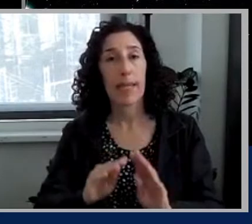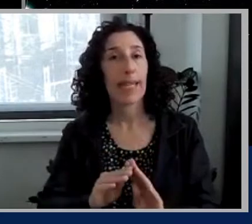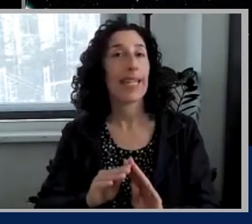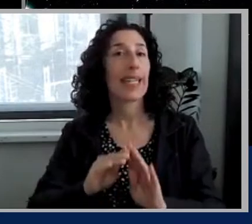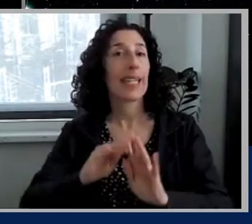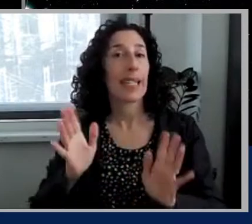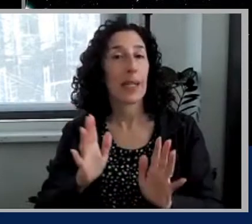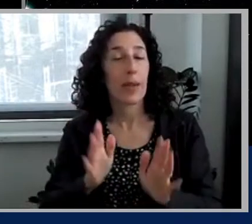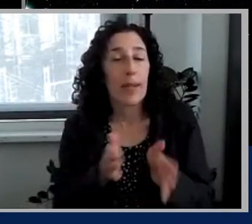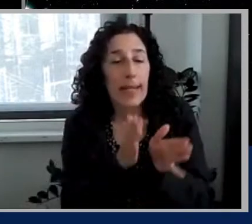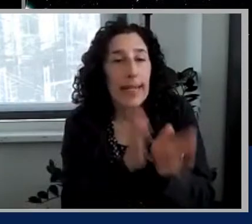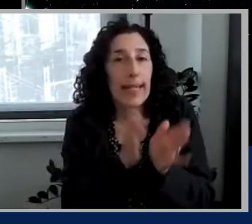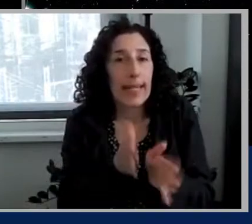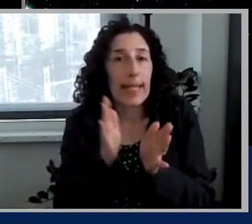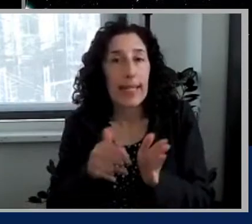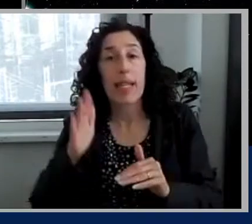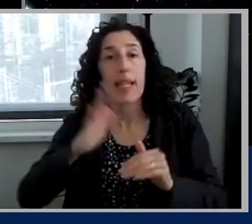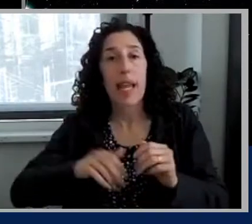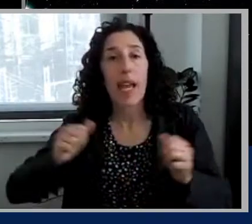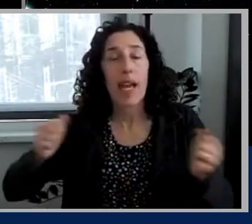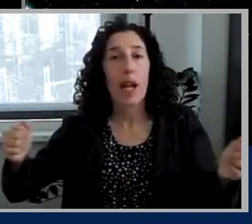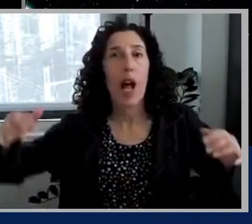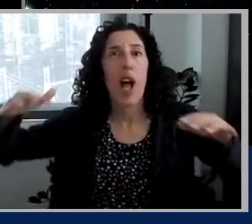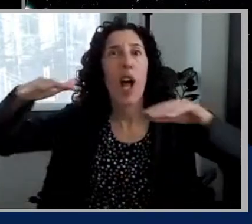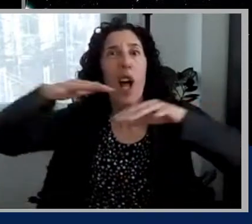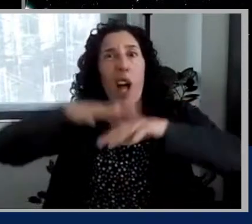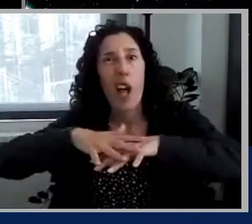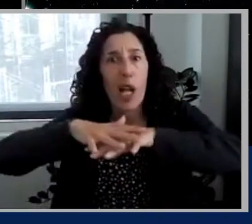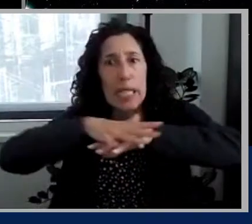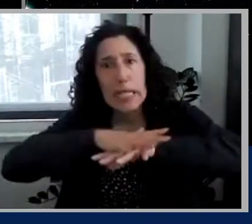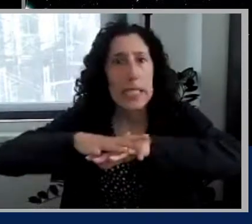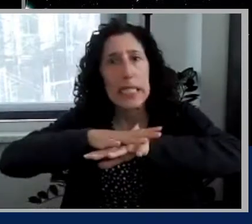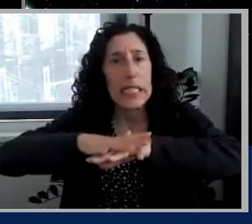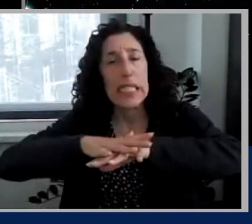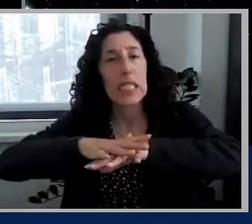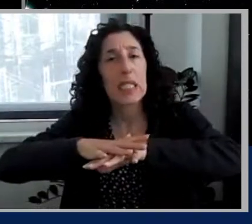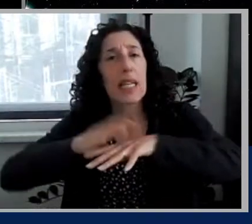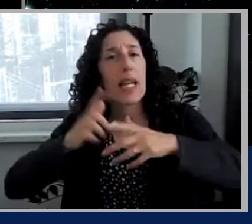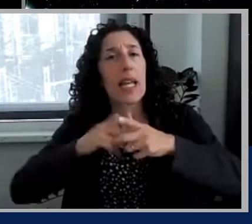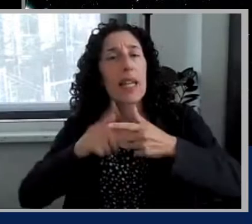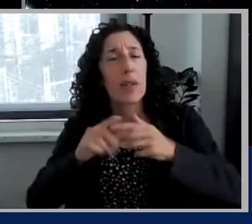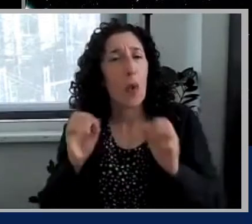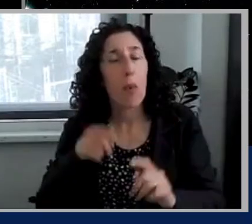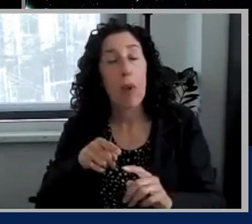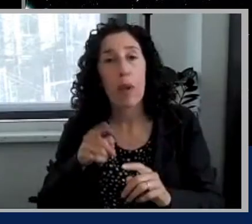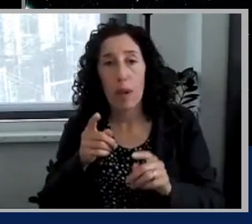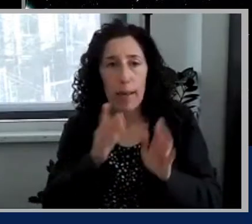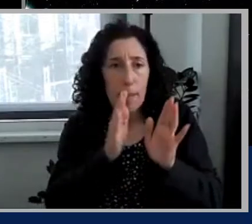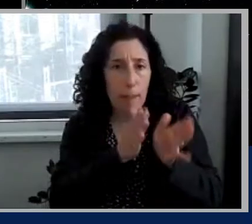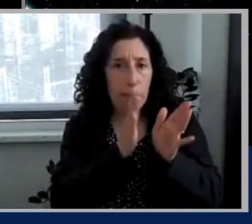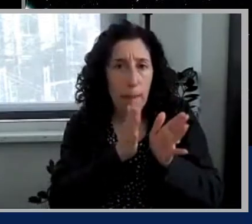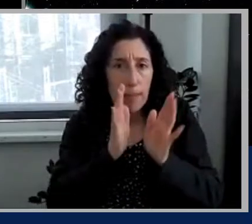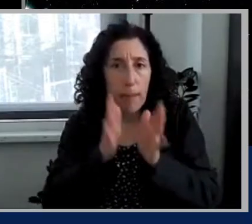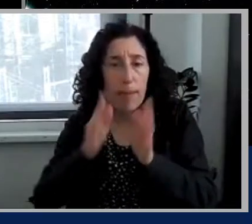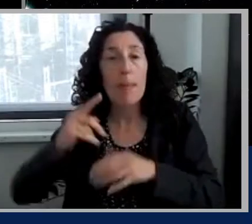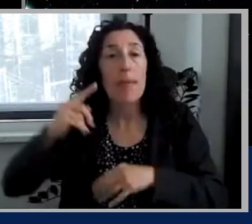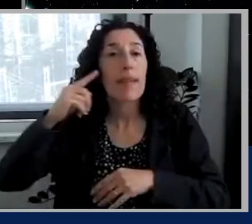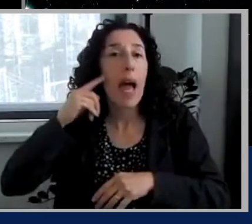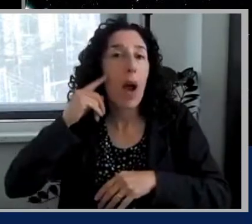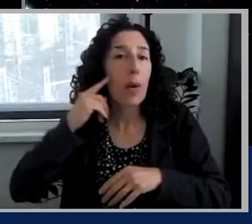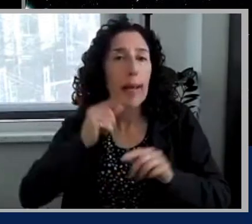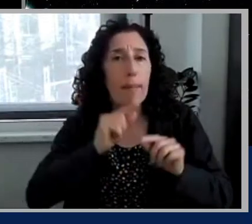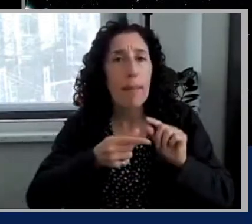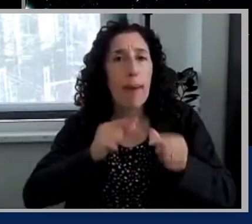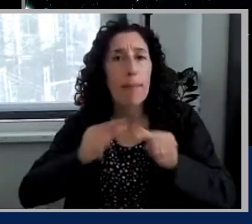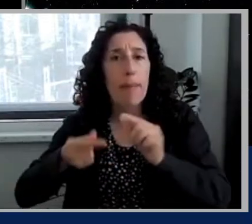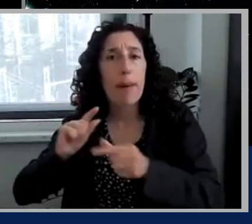listening to understand what the scientific story is. And then also the speed. You don't want to have it too fast, because if you're